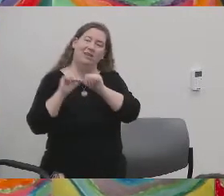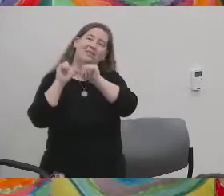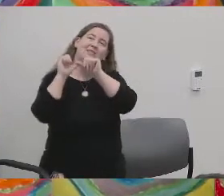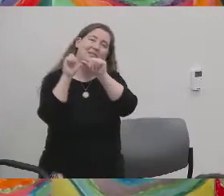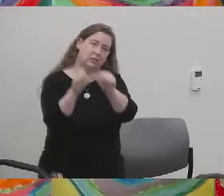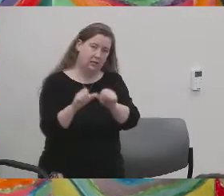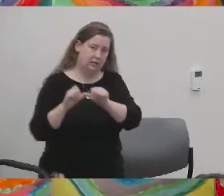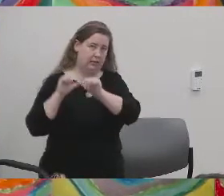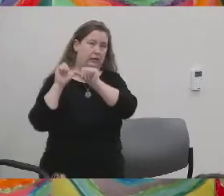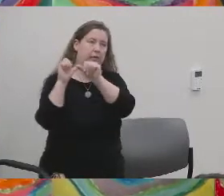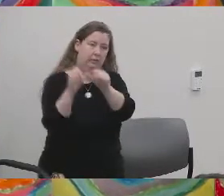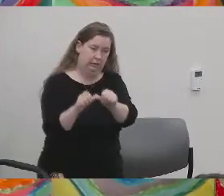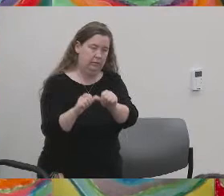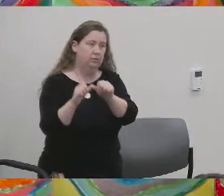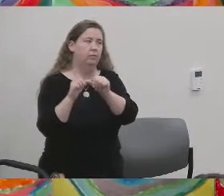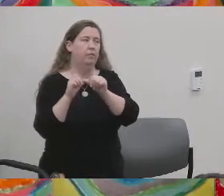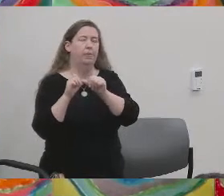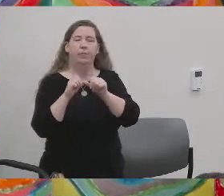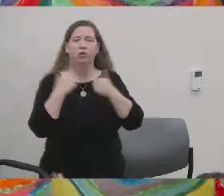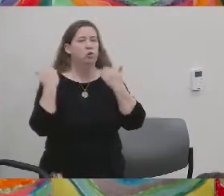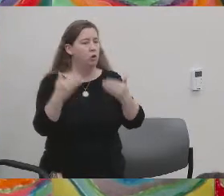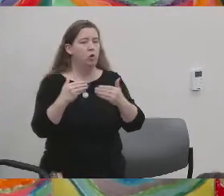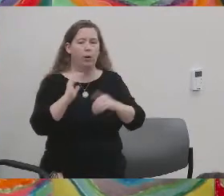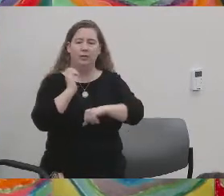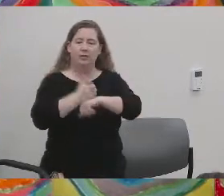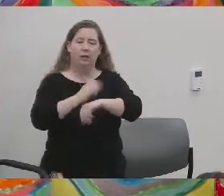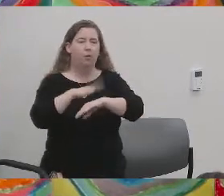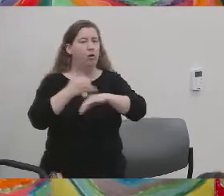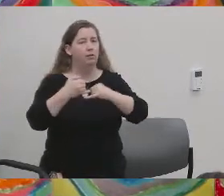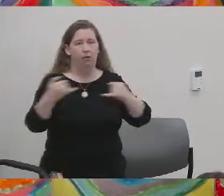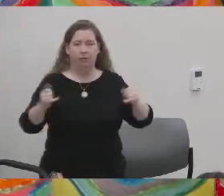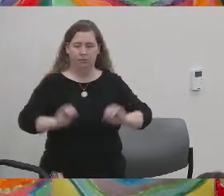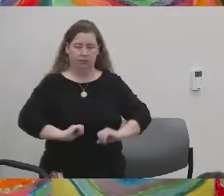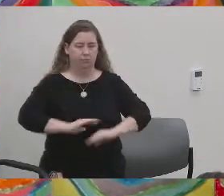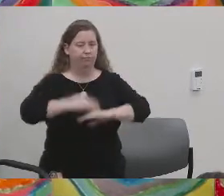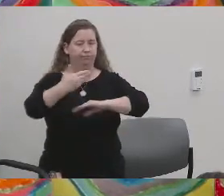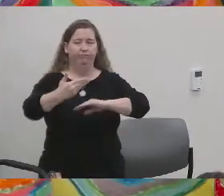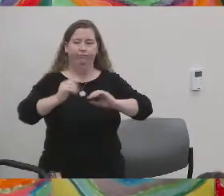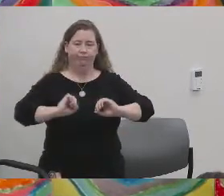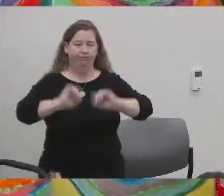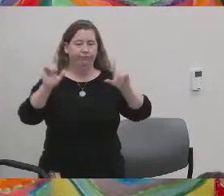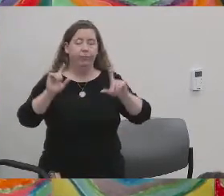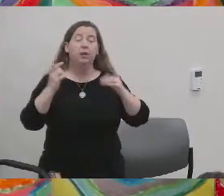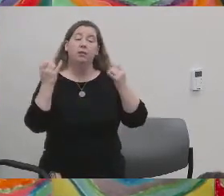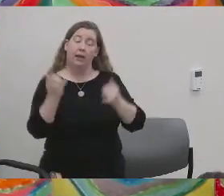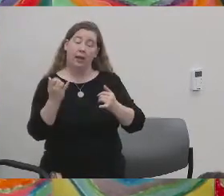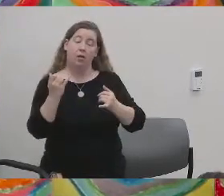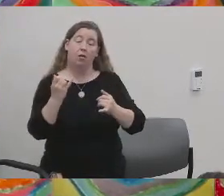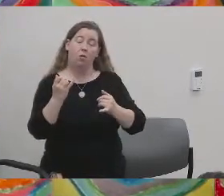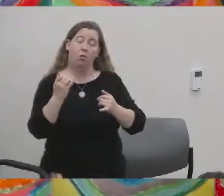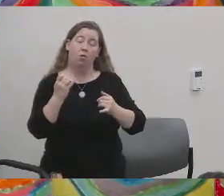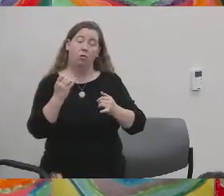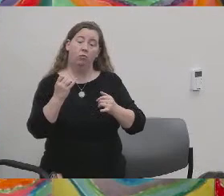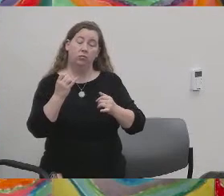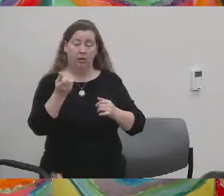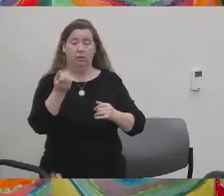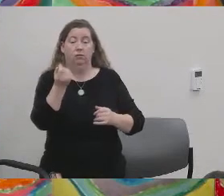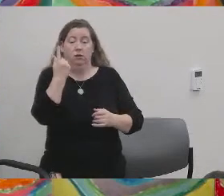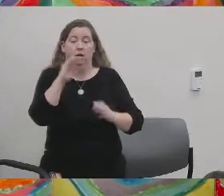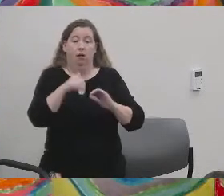and their children, they're just going to choose Eagle Online. Now that they've been able to observe and witness how we handle it and how we work